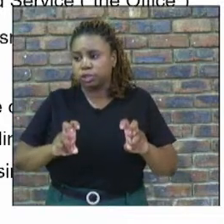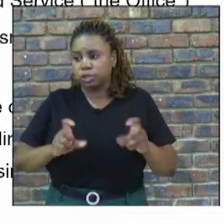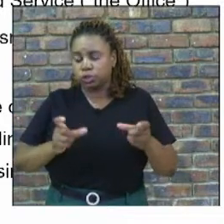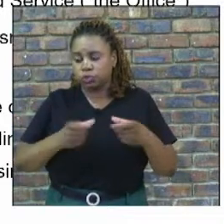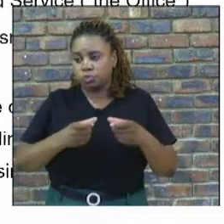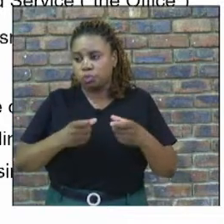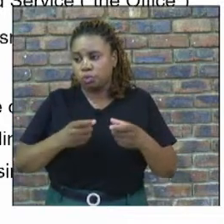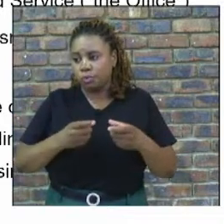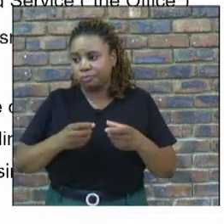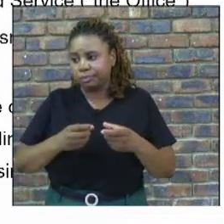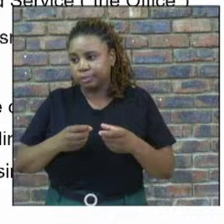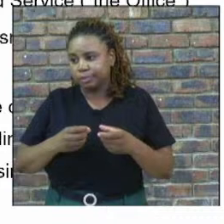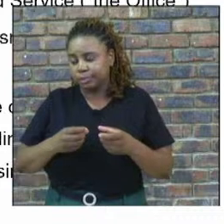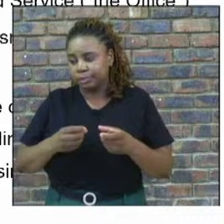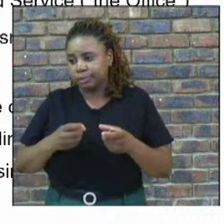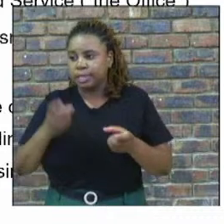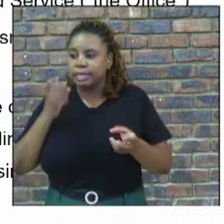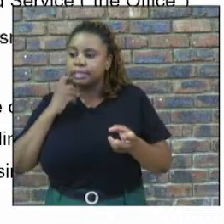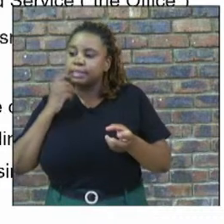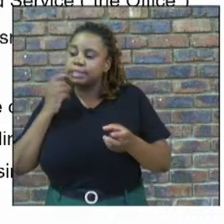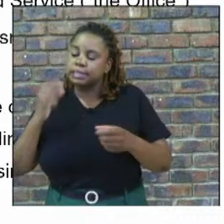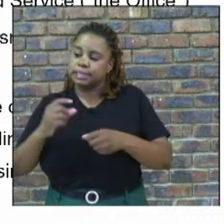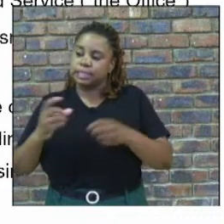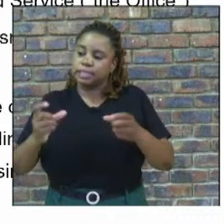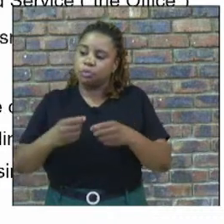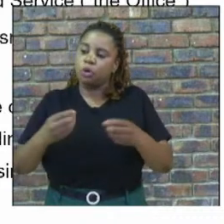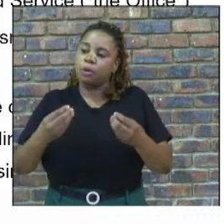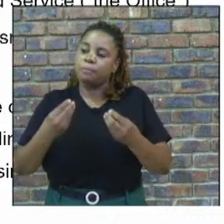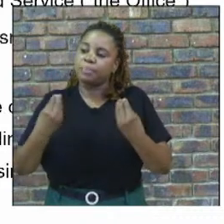small businesses to get justice.